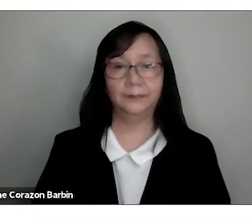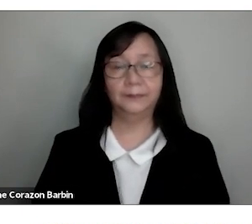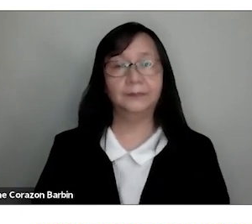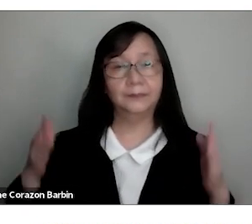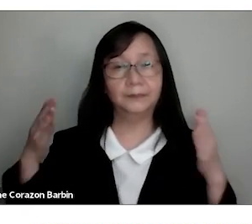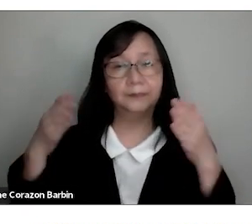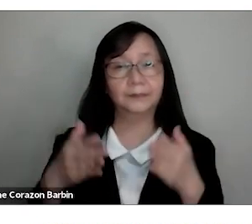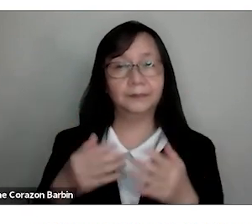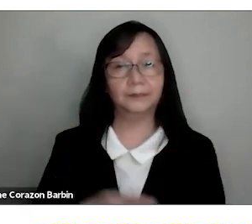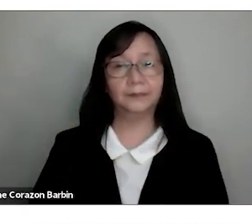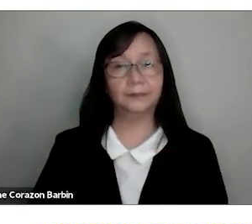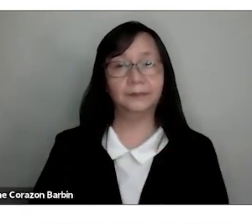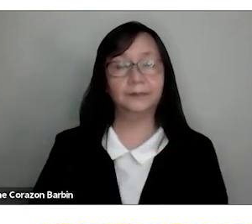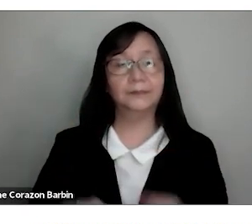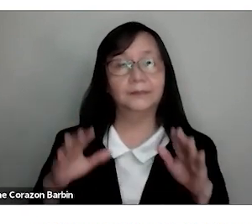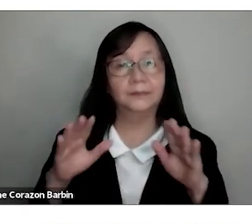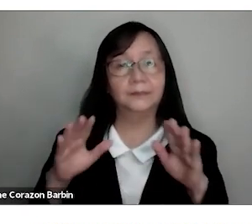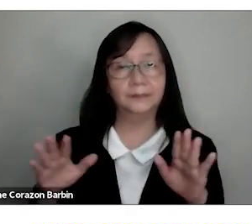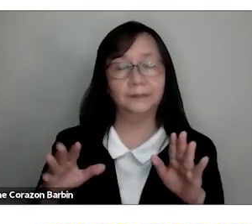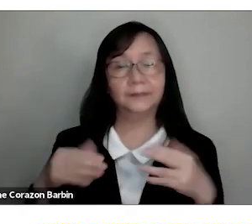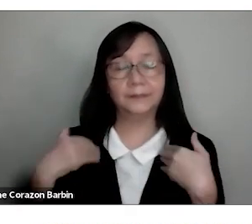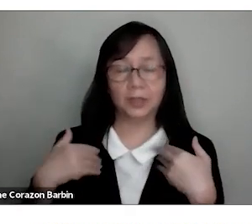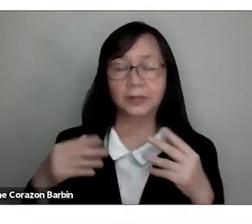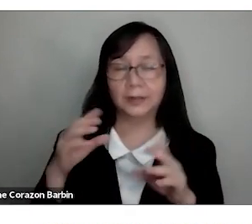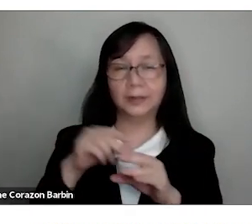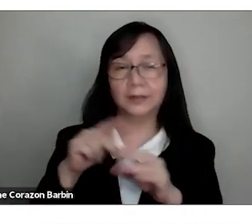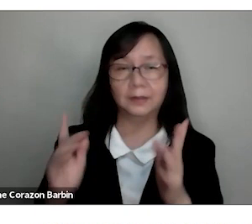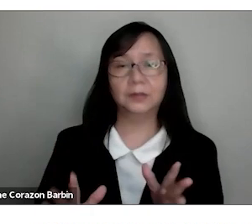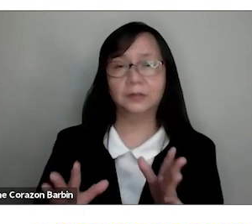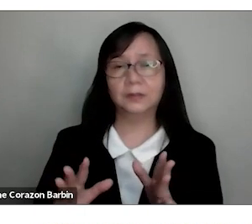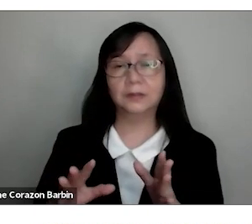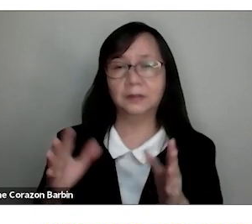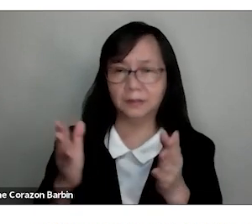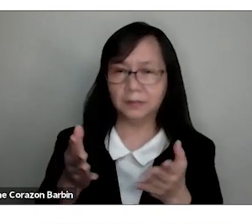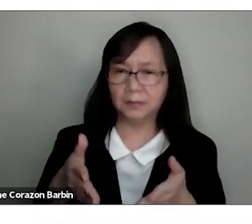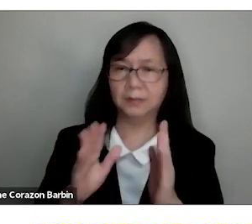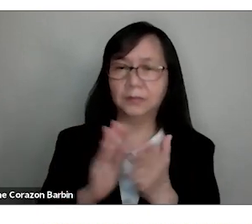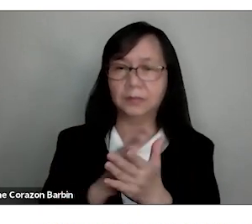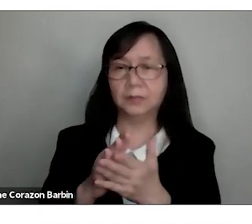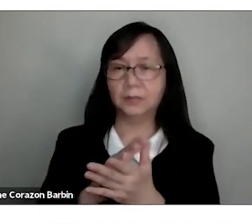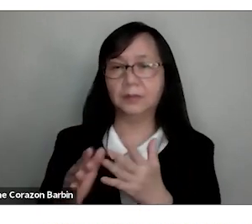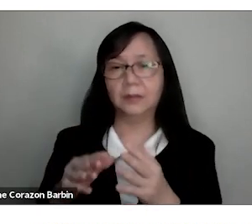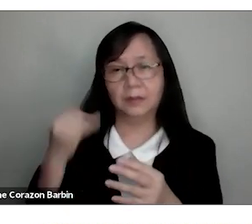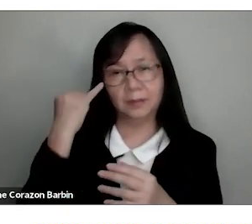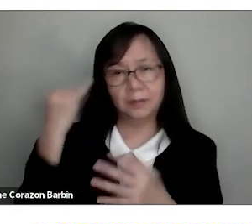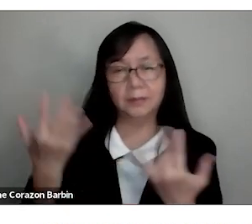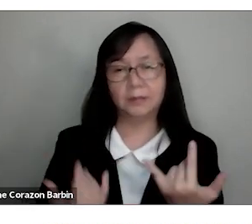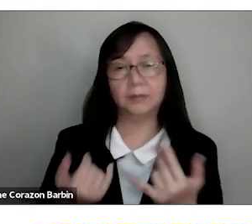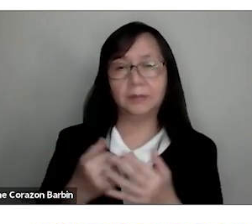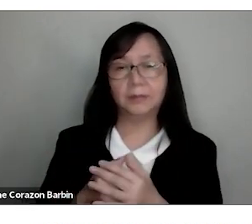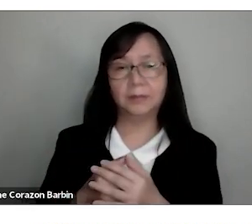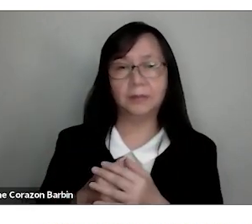Specifically, the child and youth delegates were invited to share their insights on two specific sections of the RPA on